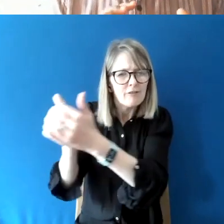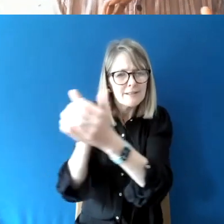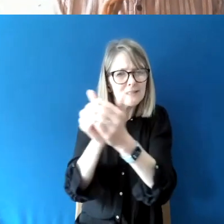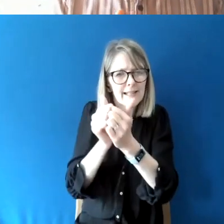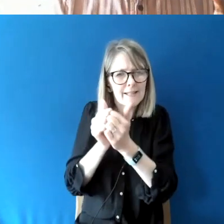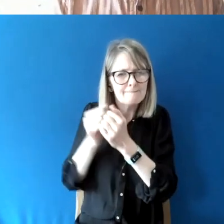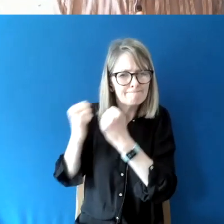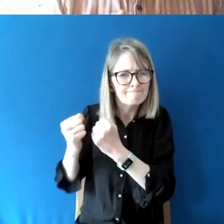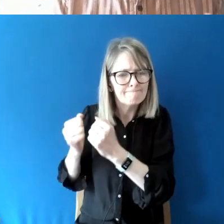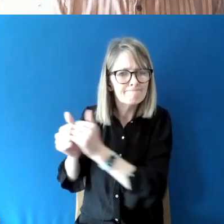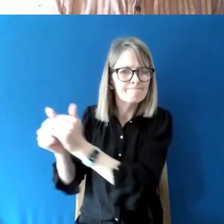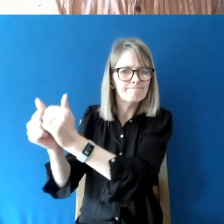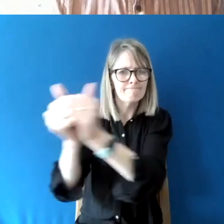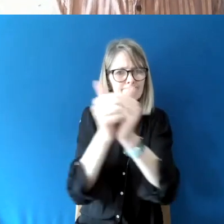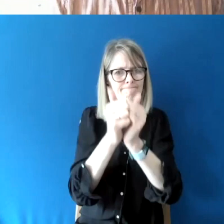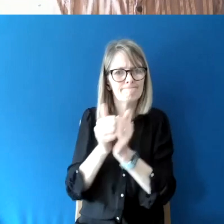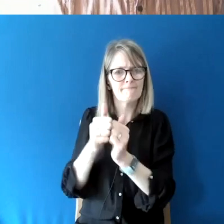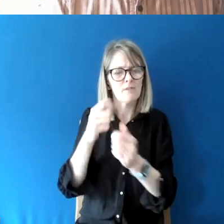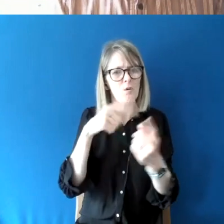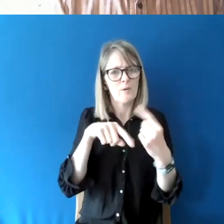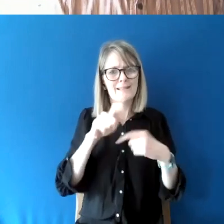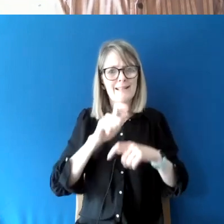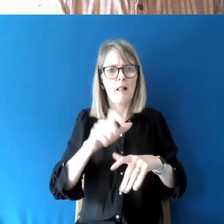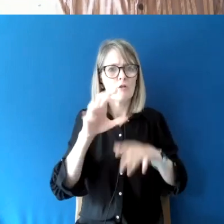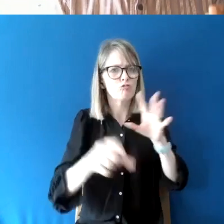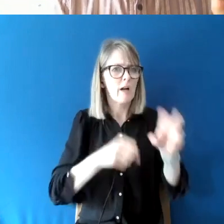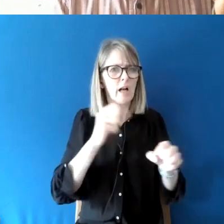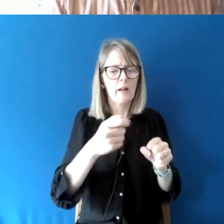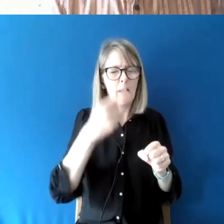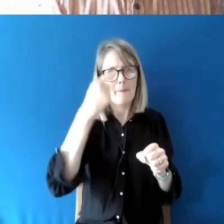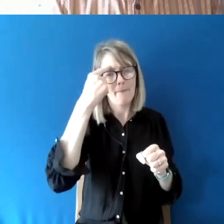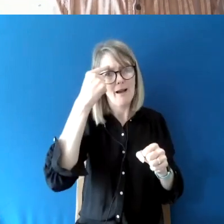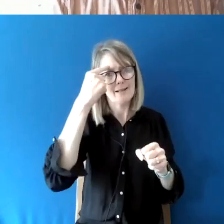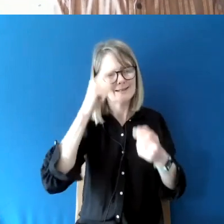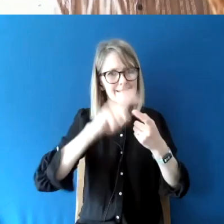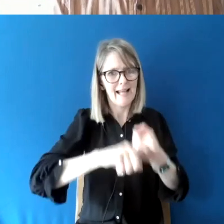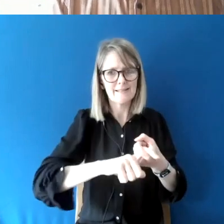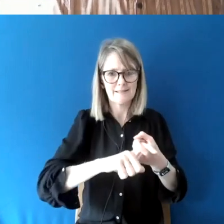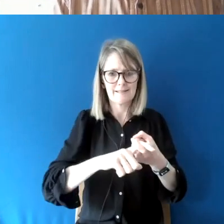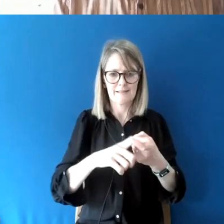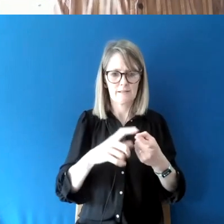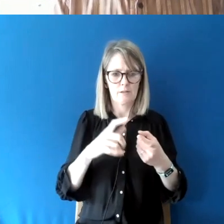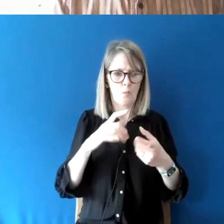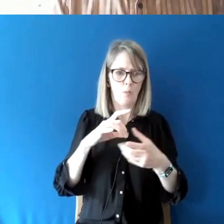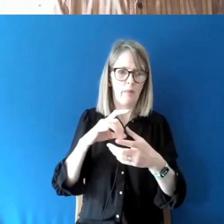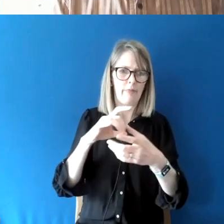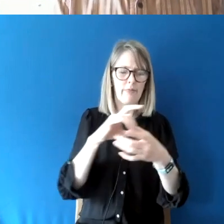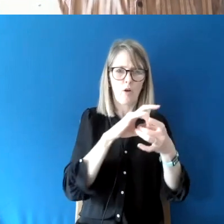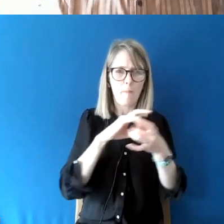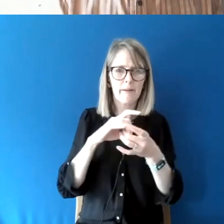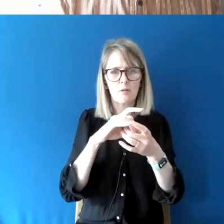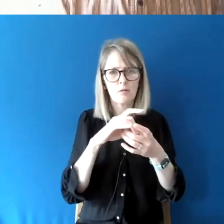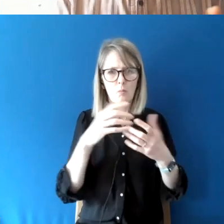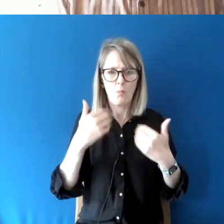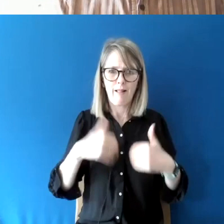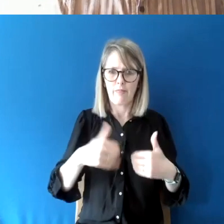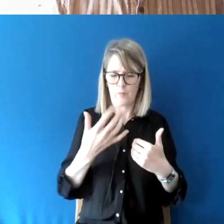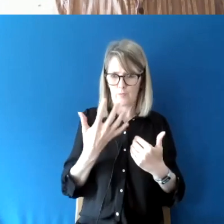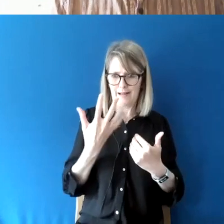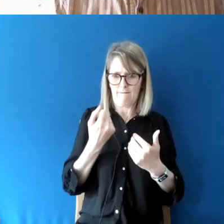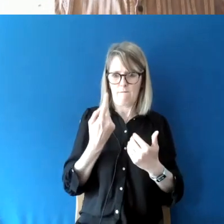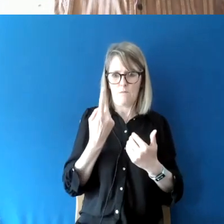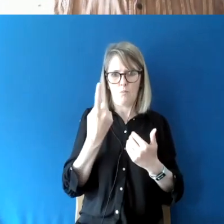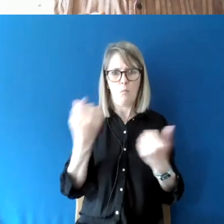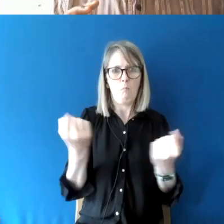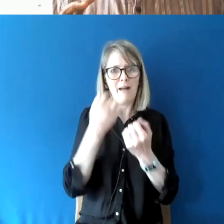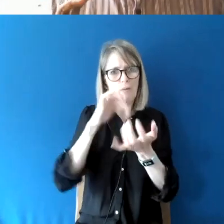struggling with the mindset of a commonwealth, where we still have a power center in one geographical location where decisions are